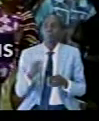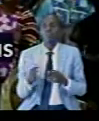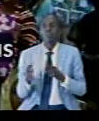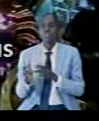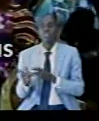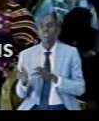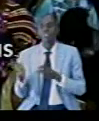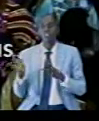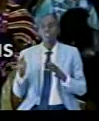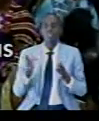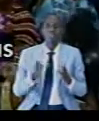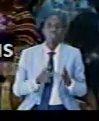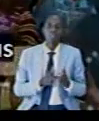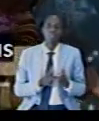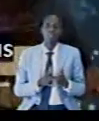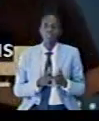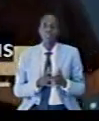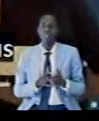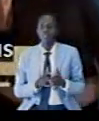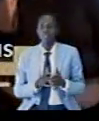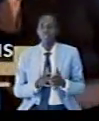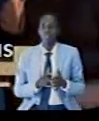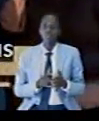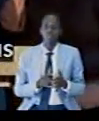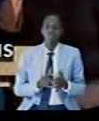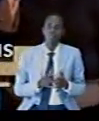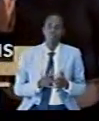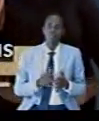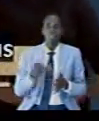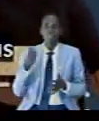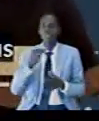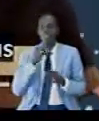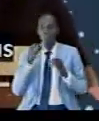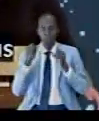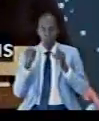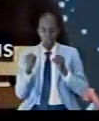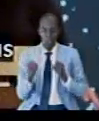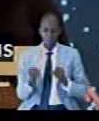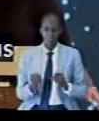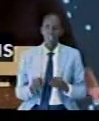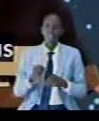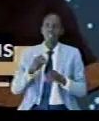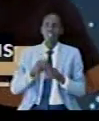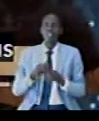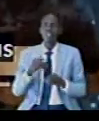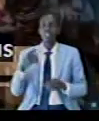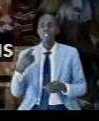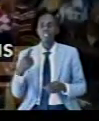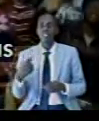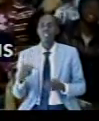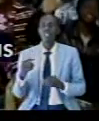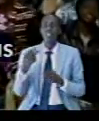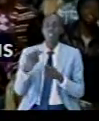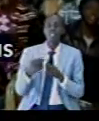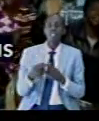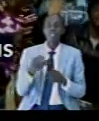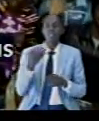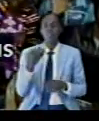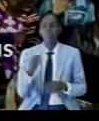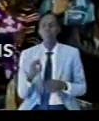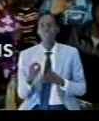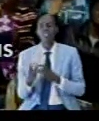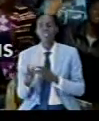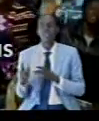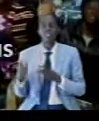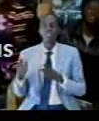of Jesus. Jesus, Jesus, Jesus. It's in his name, it's in his name. It's in